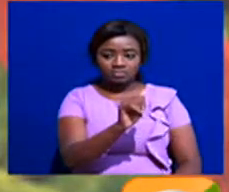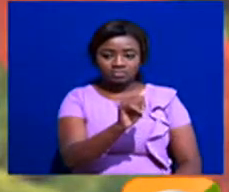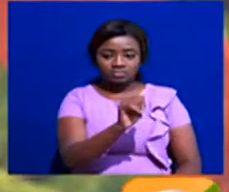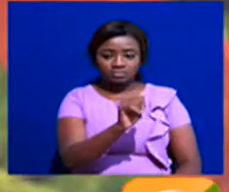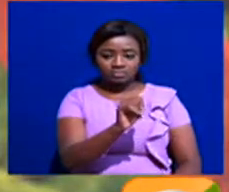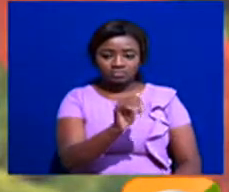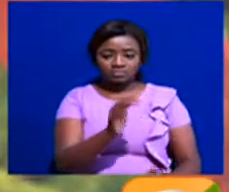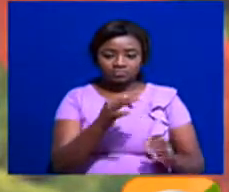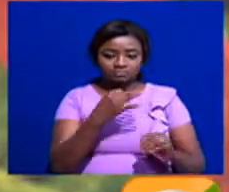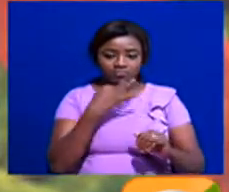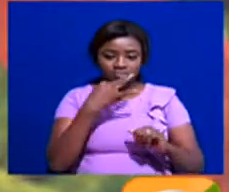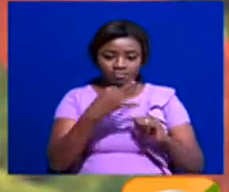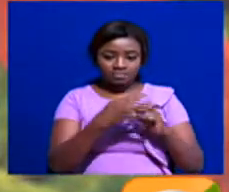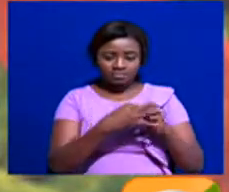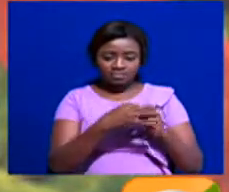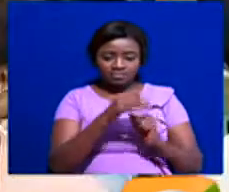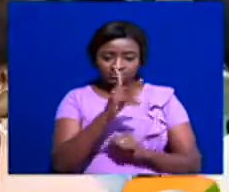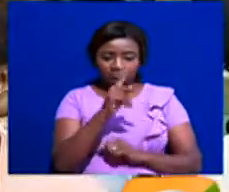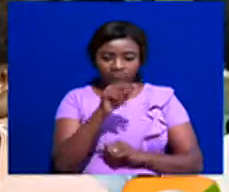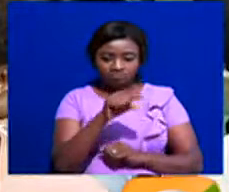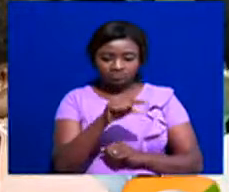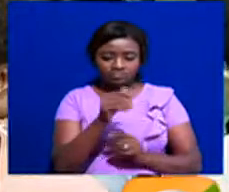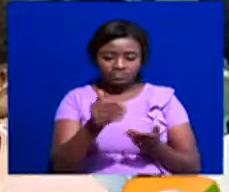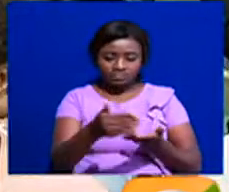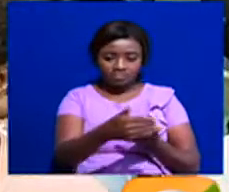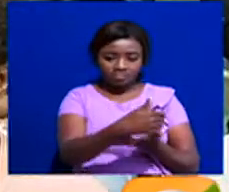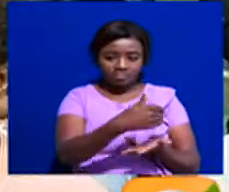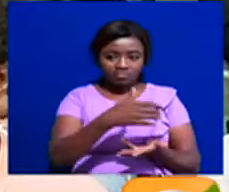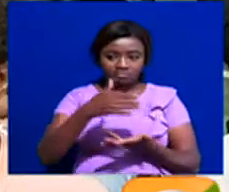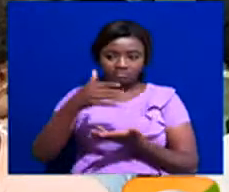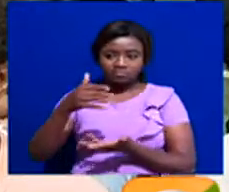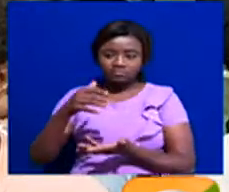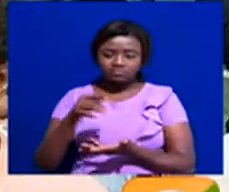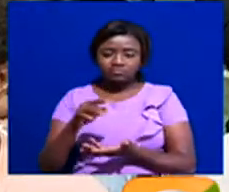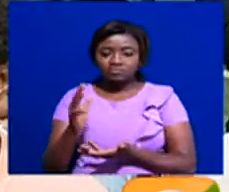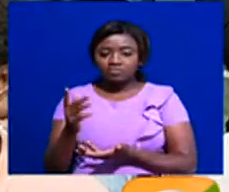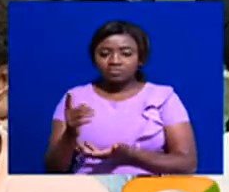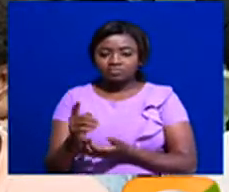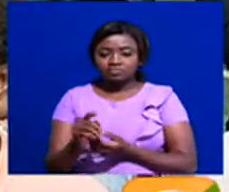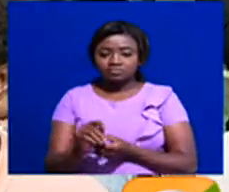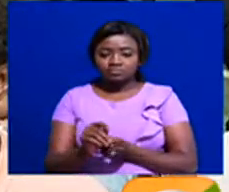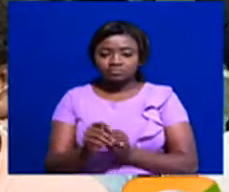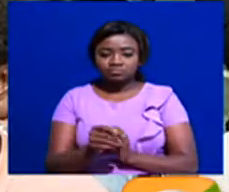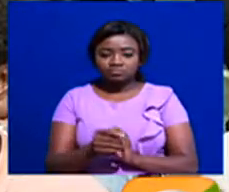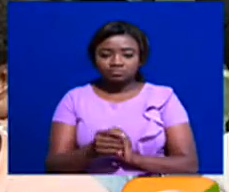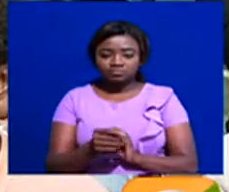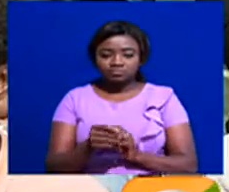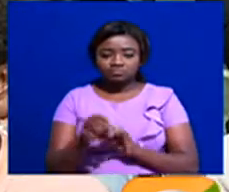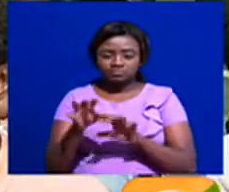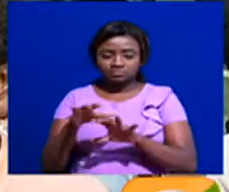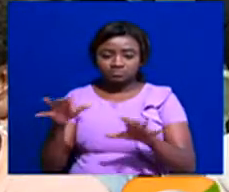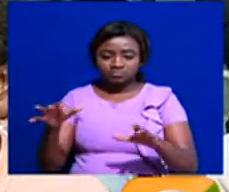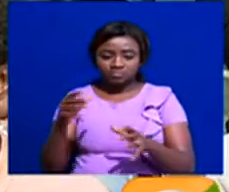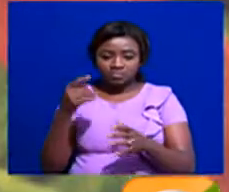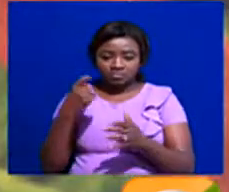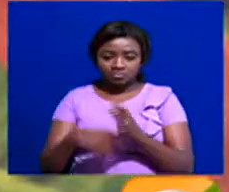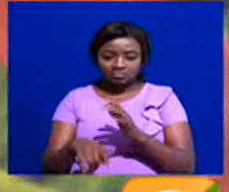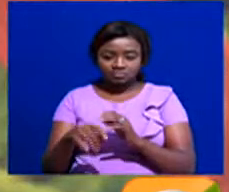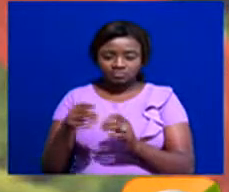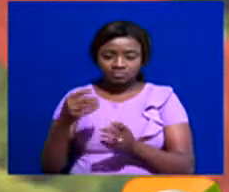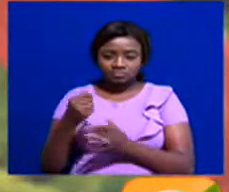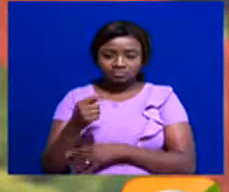800 kg per acre. The minimum, the average price, the market price is